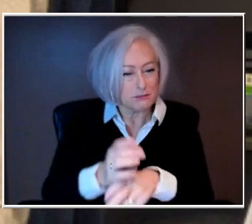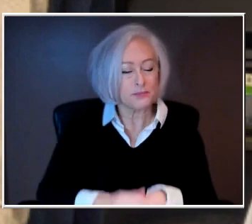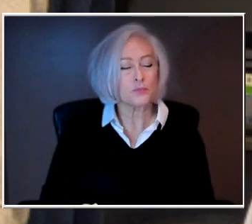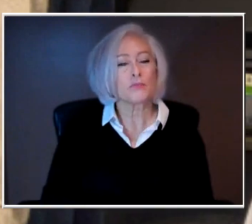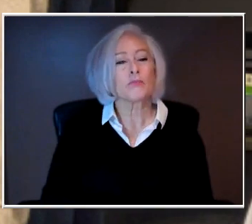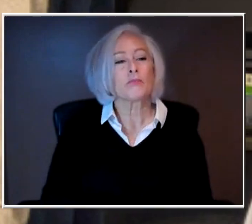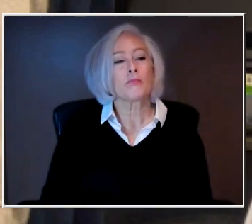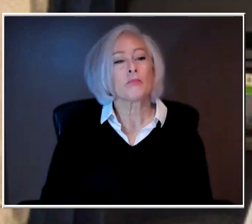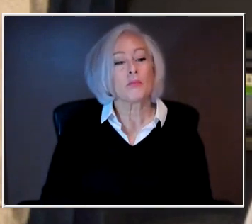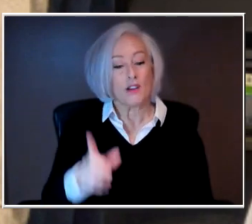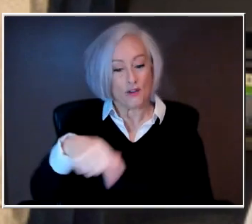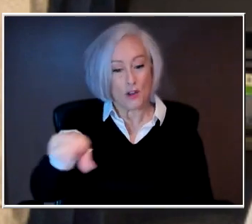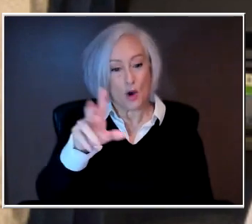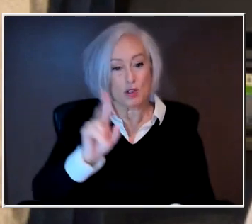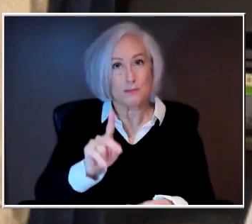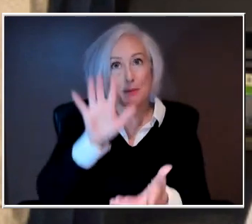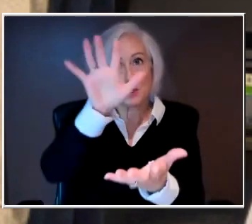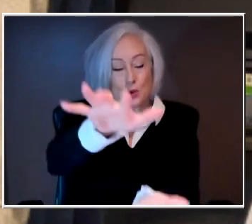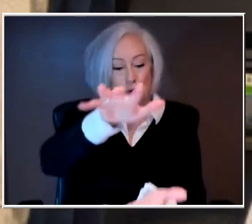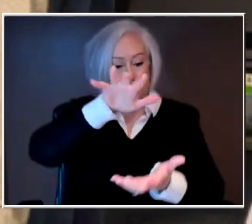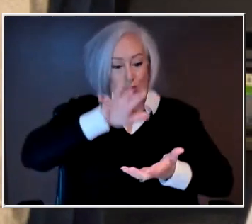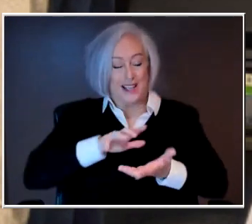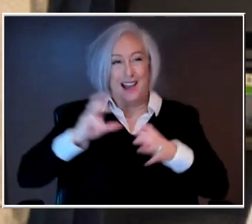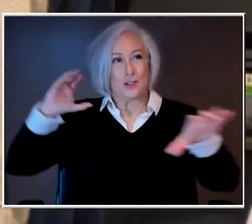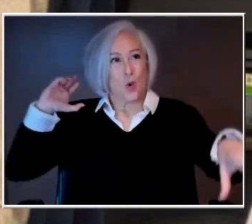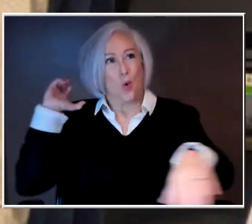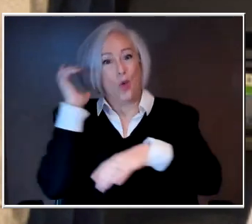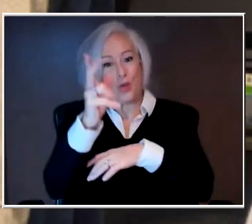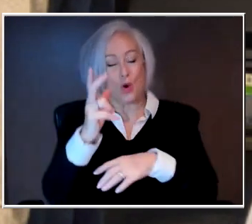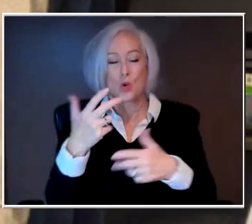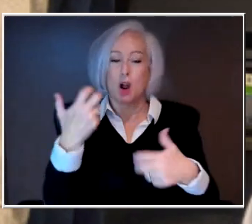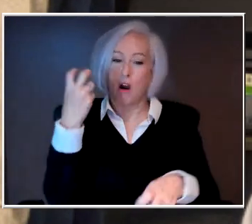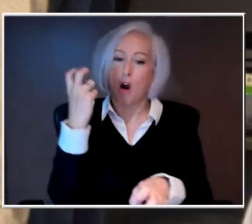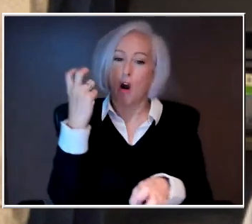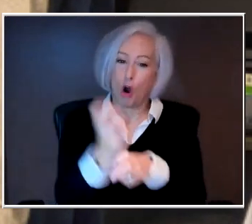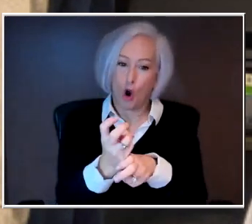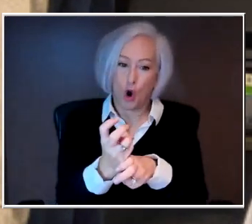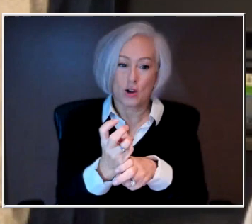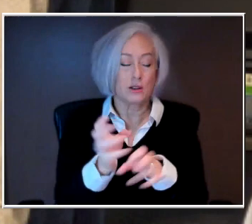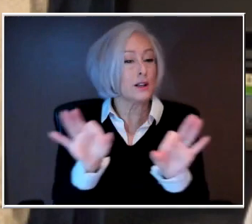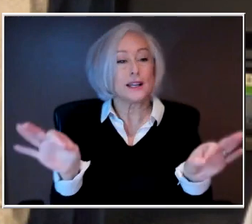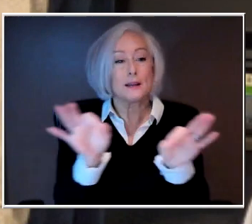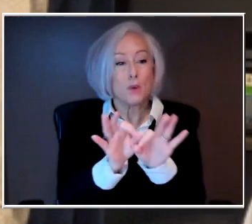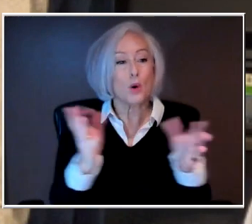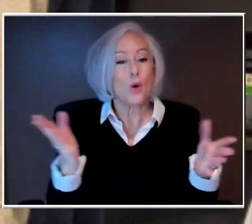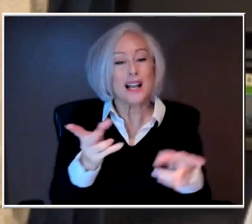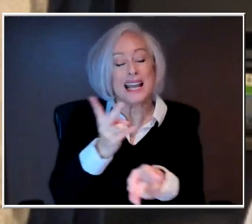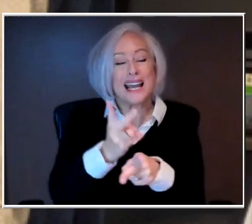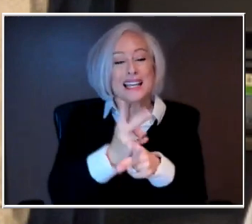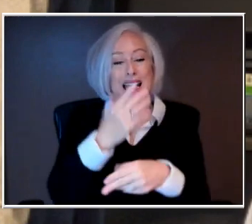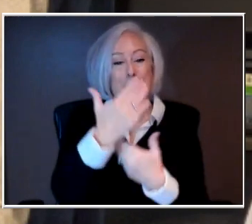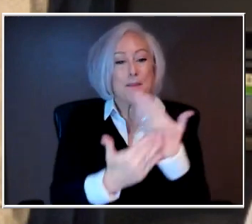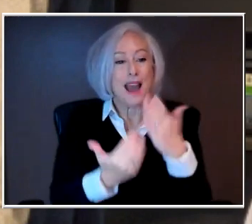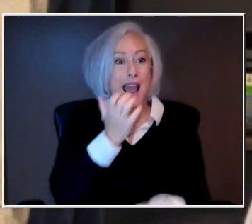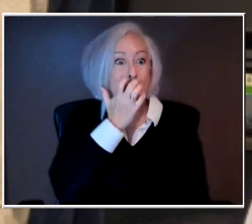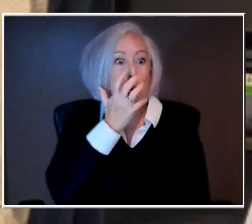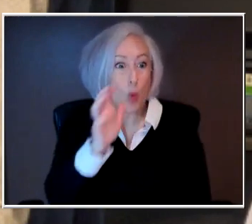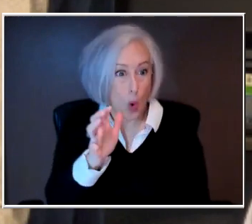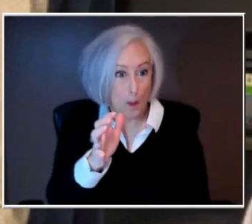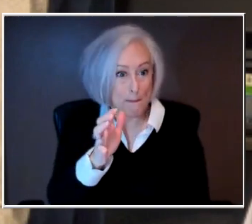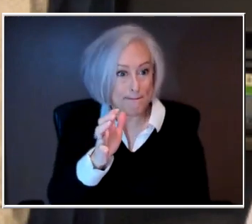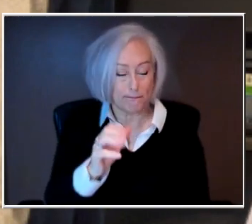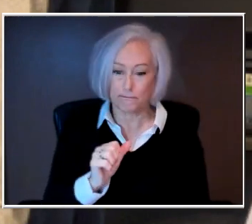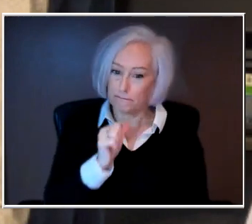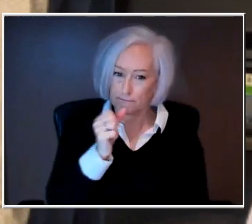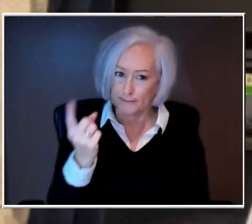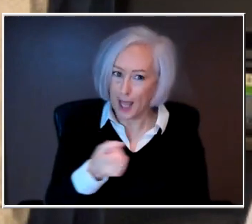it definitely makes a difference. So the key is to keep your hands warm, which is not always easy. But there's